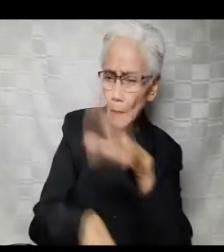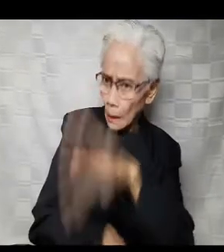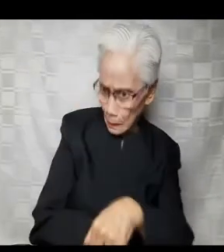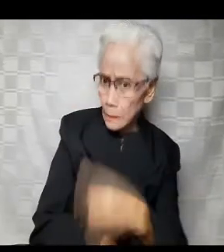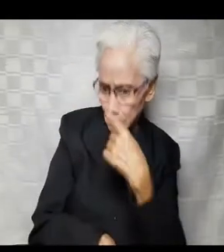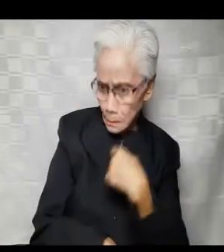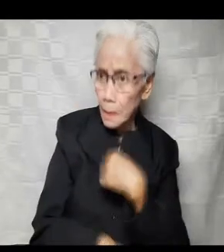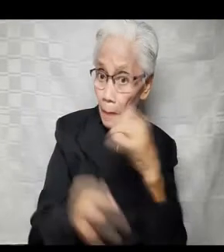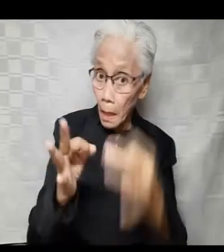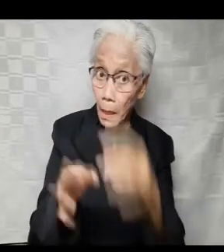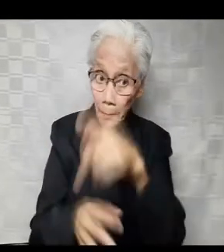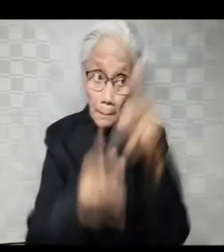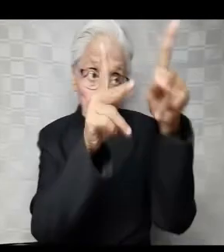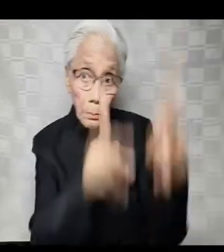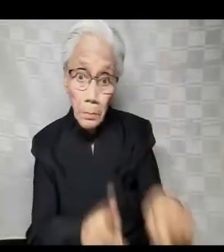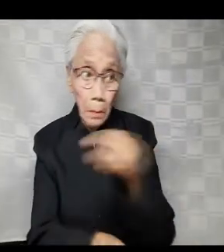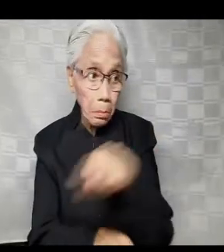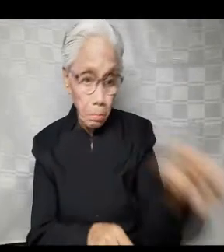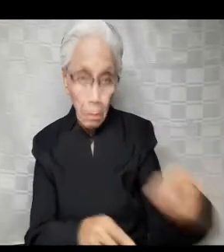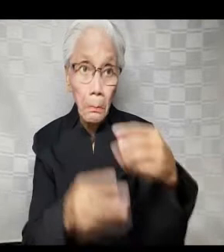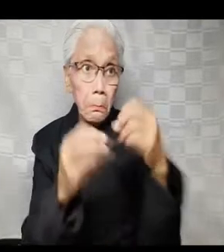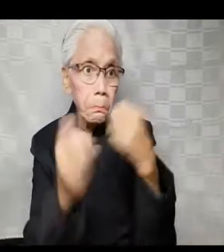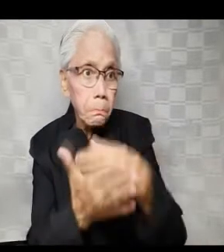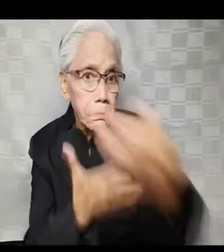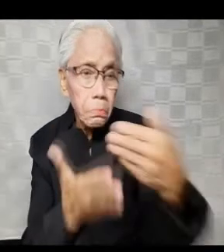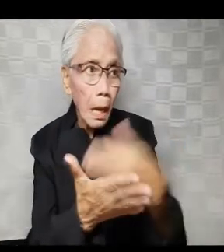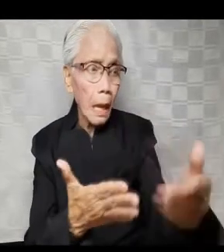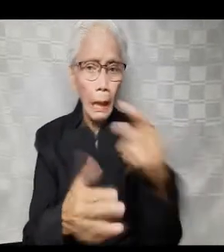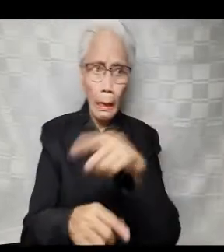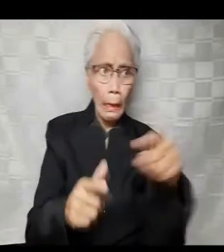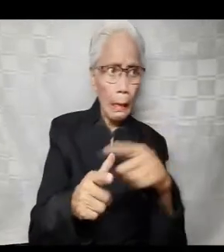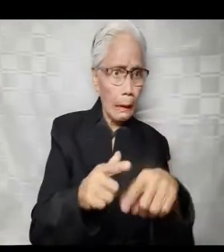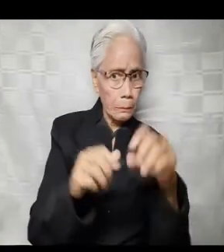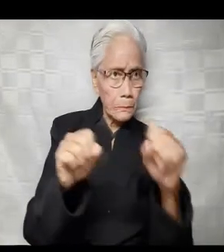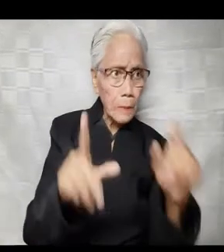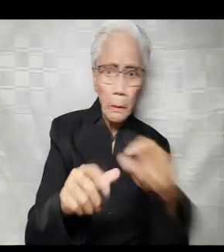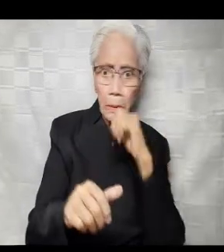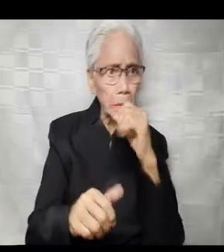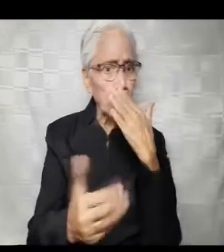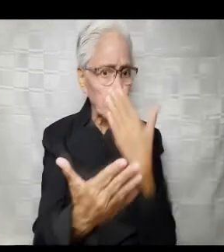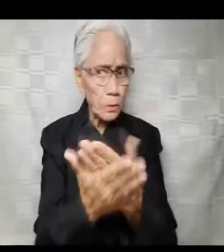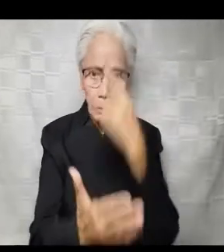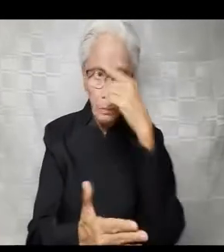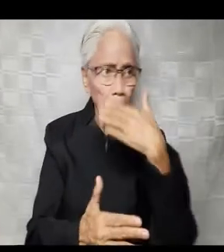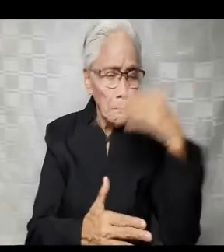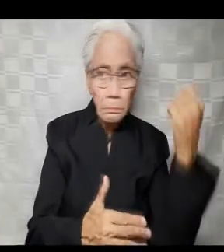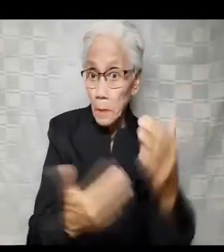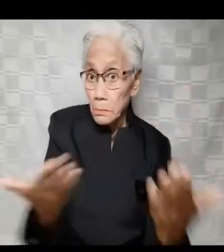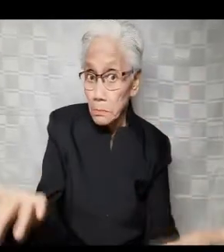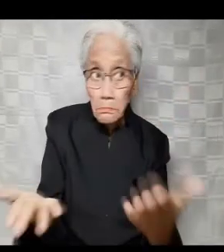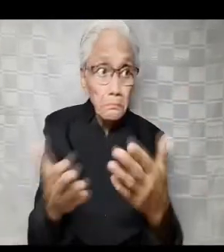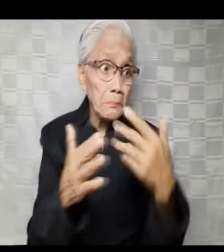him, "Tell me, if the person buying finds out that you are selling a product that is not good for the price of the best, will